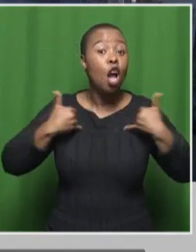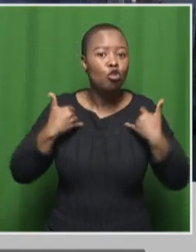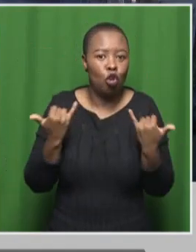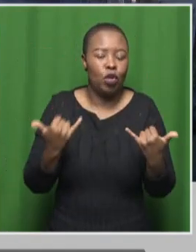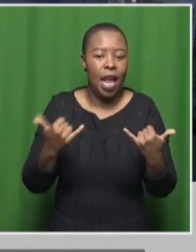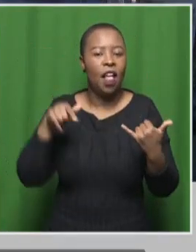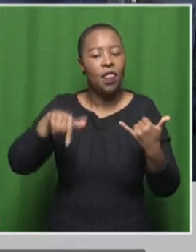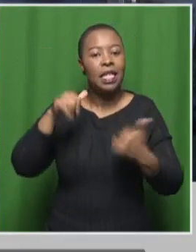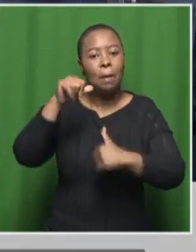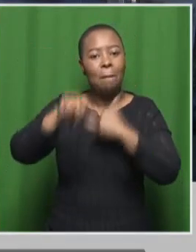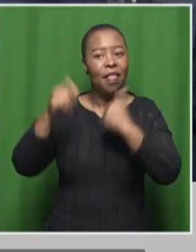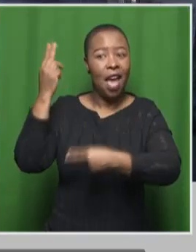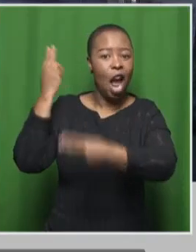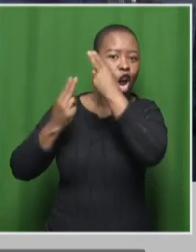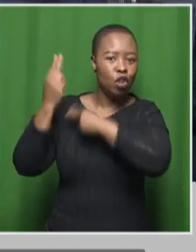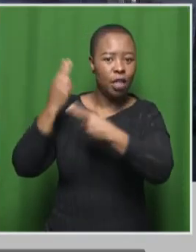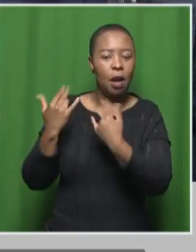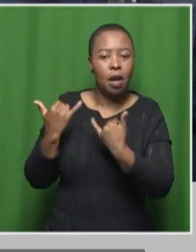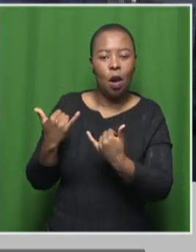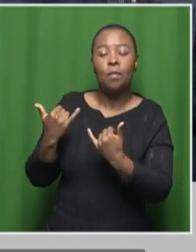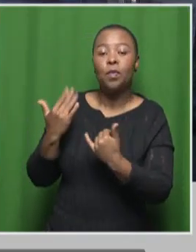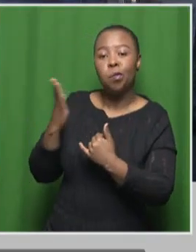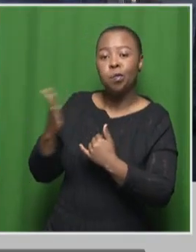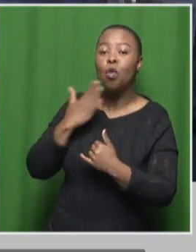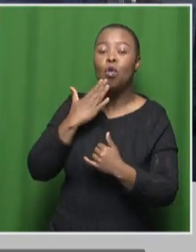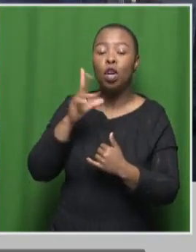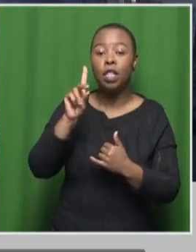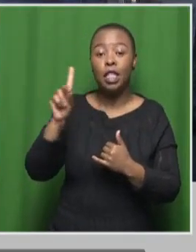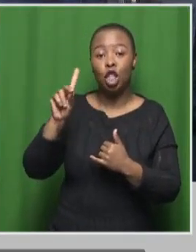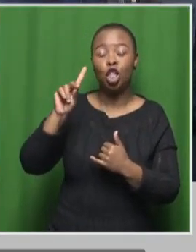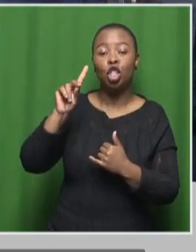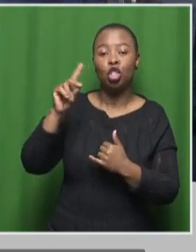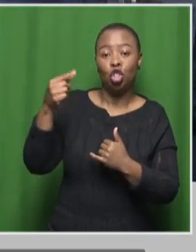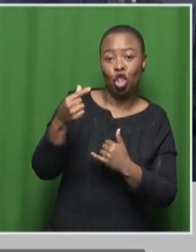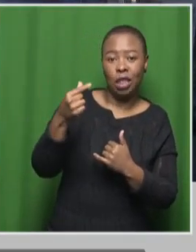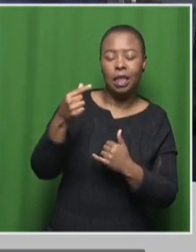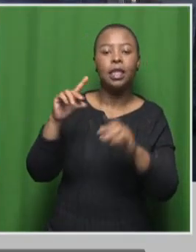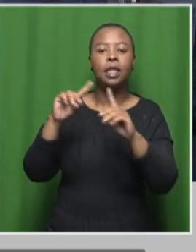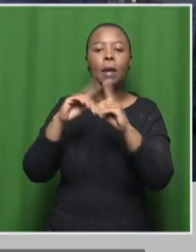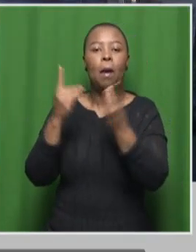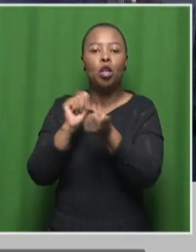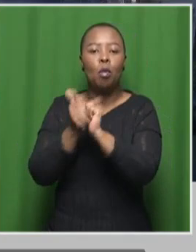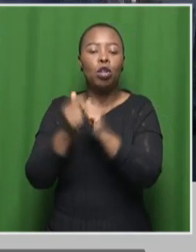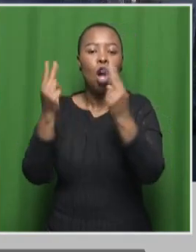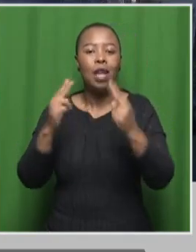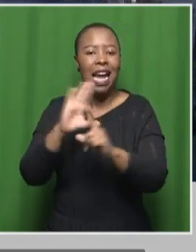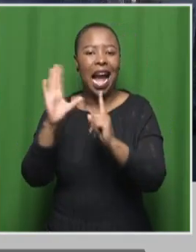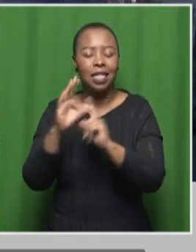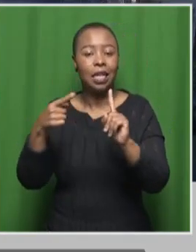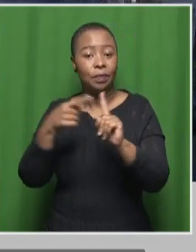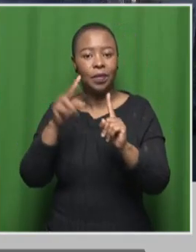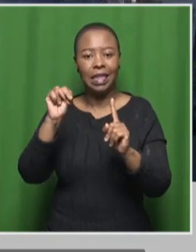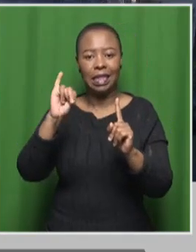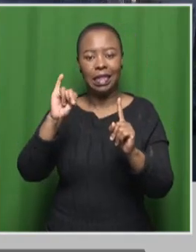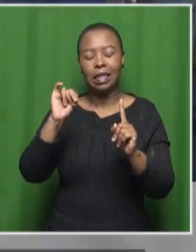Heritage Month celebrations, I am joined by the DDG at the Department of Sports, Arts and Culture, Mr. Ndima, this morning ahead of